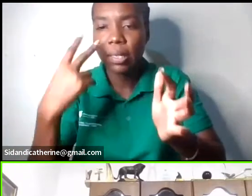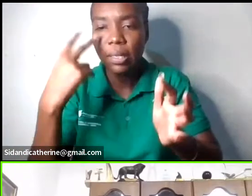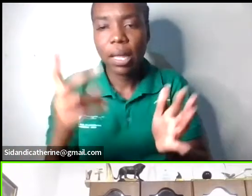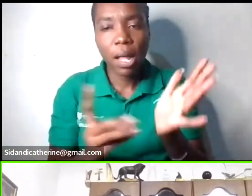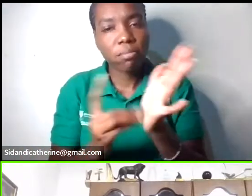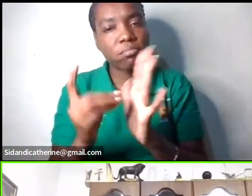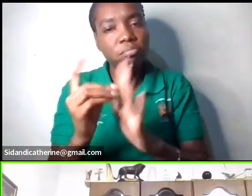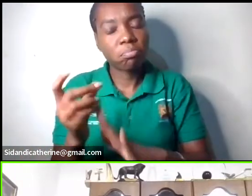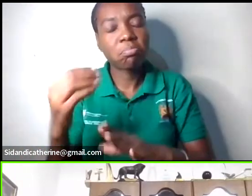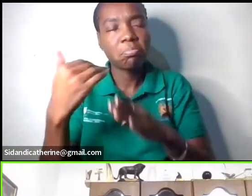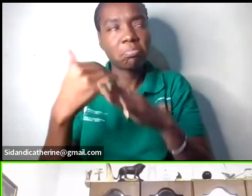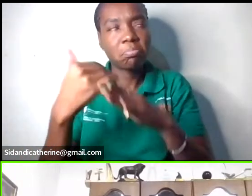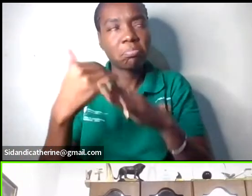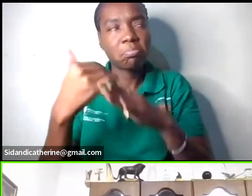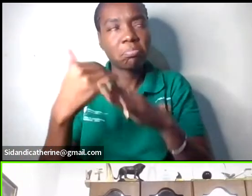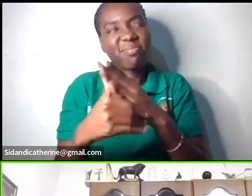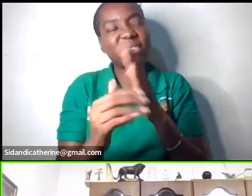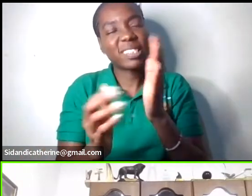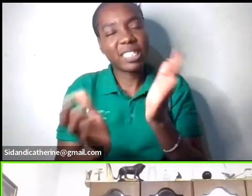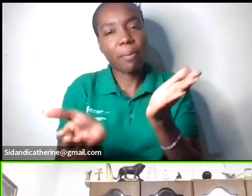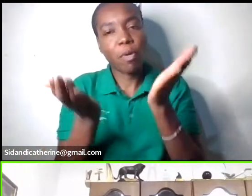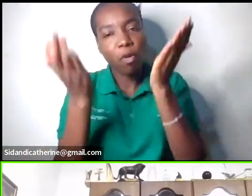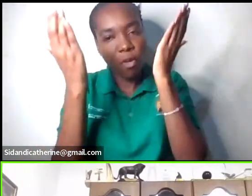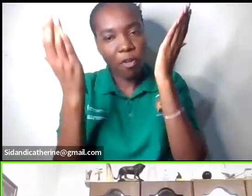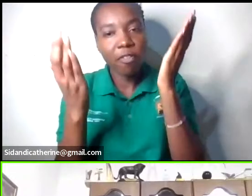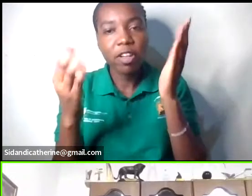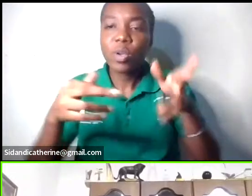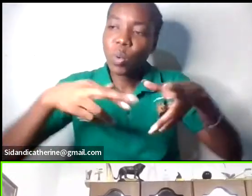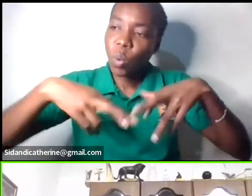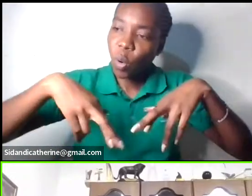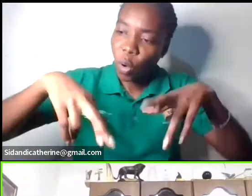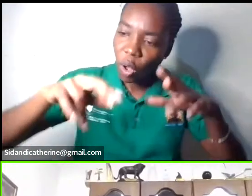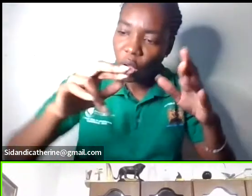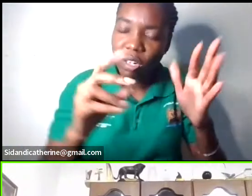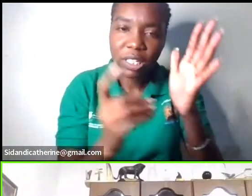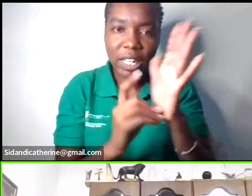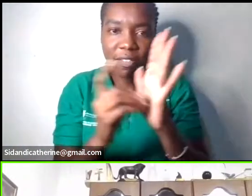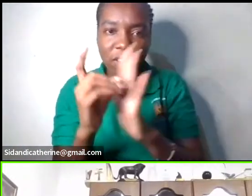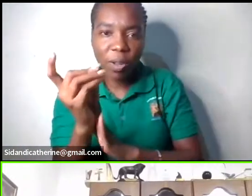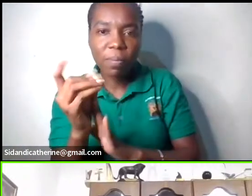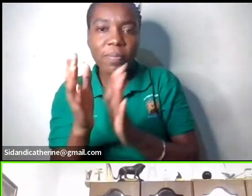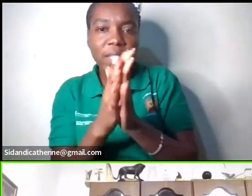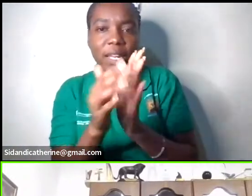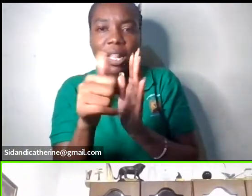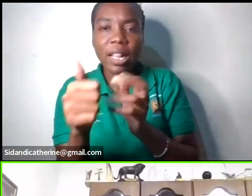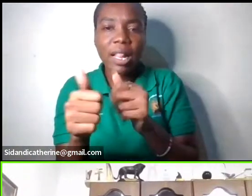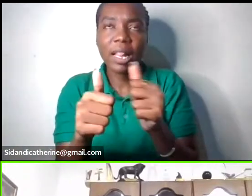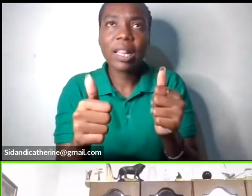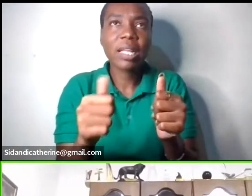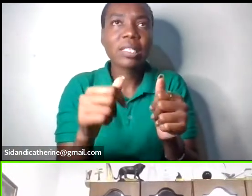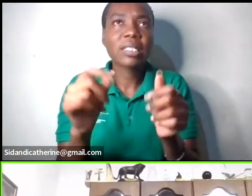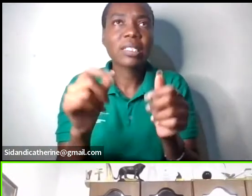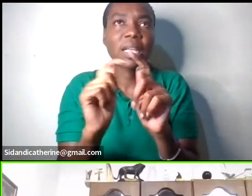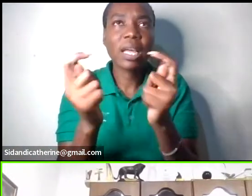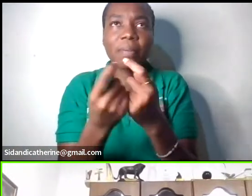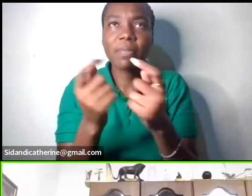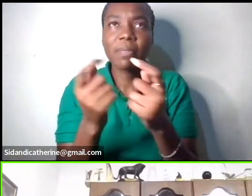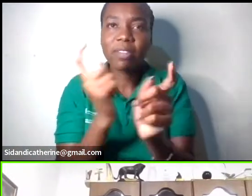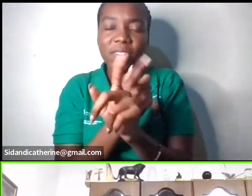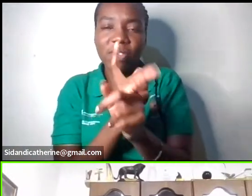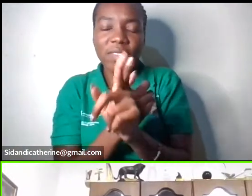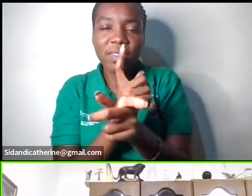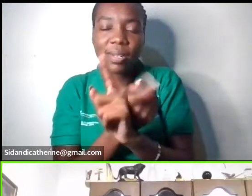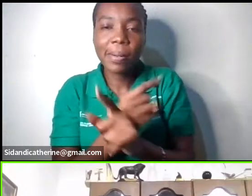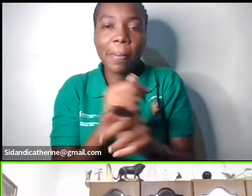be it buildings, rail, roads, name it, many different types. Dams, we are talking about